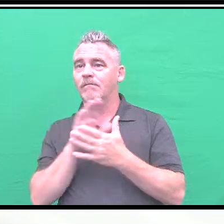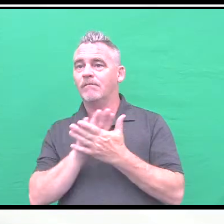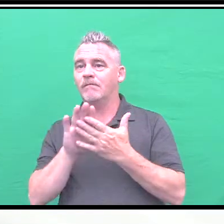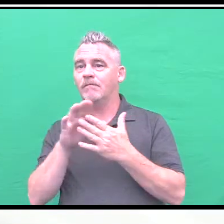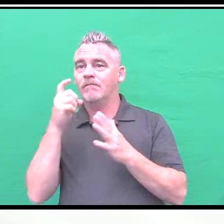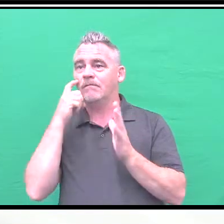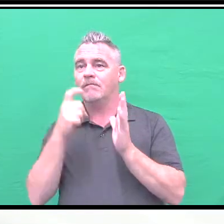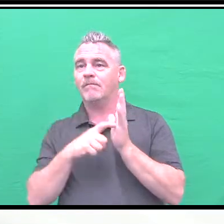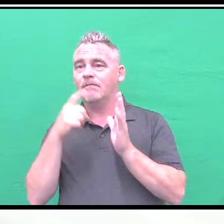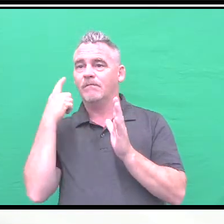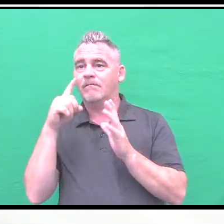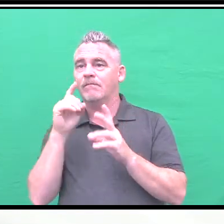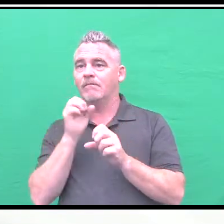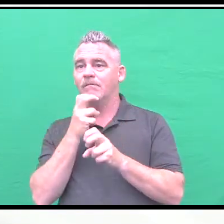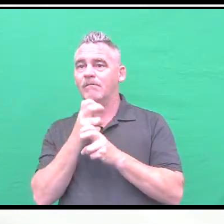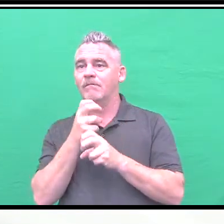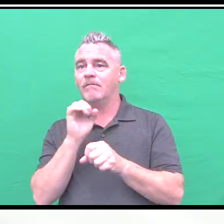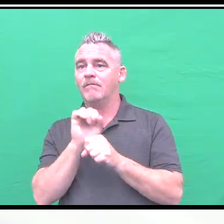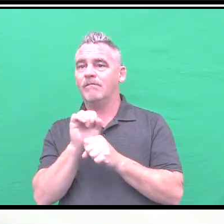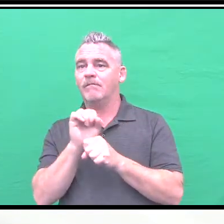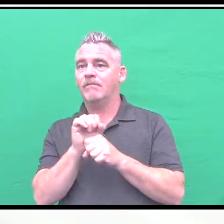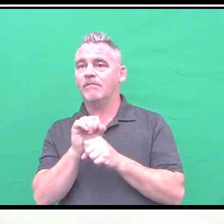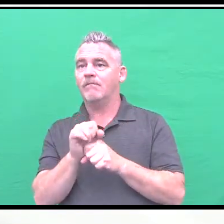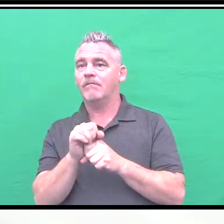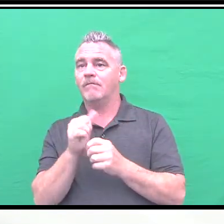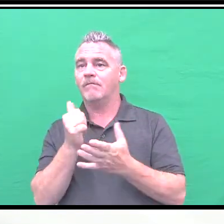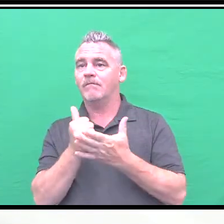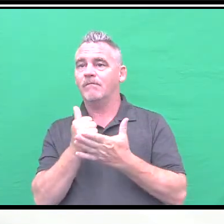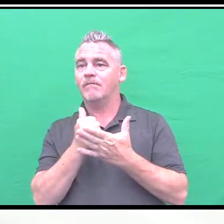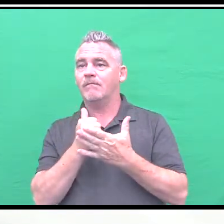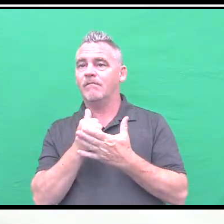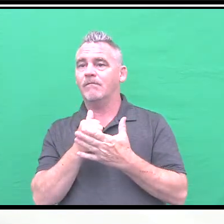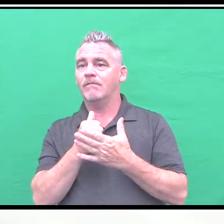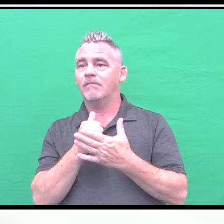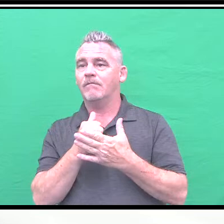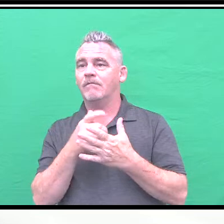work? I think it helps also that I definitely enjoy my